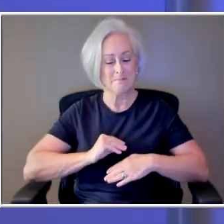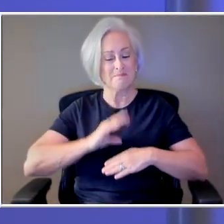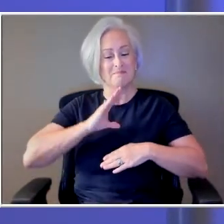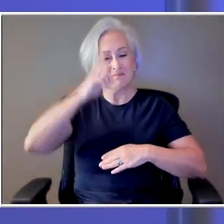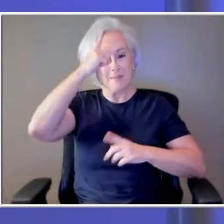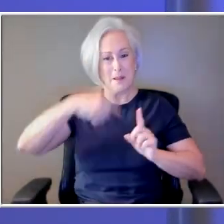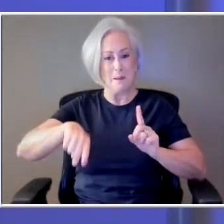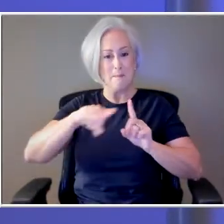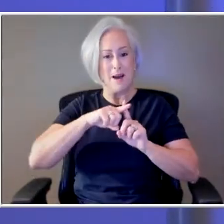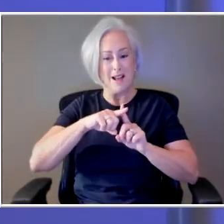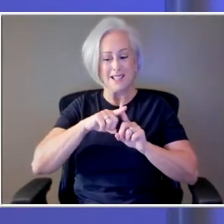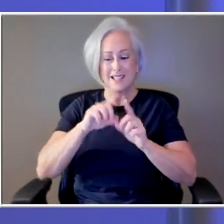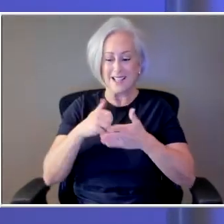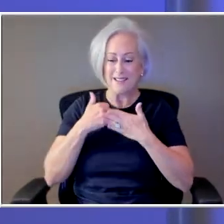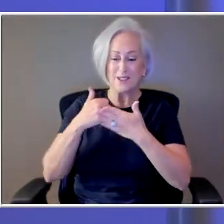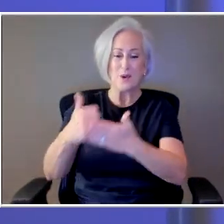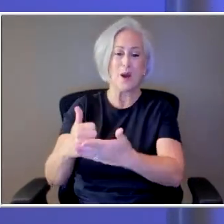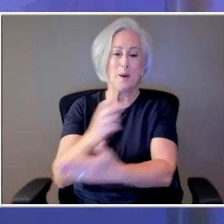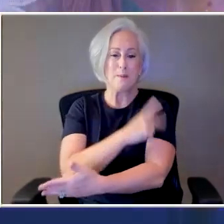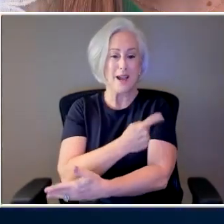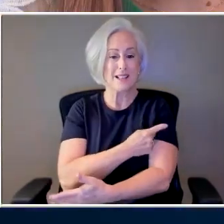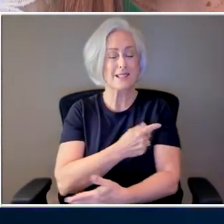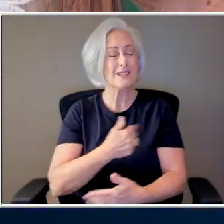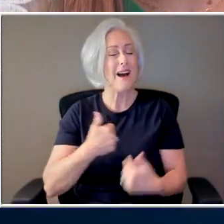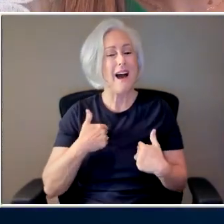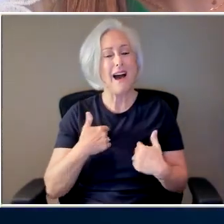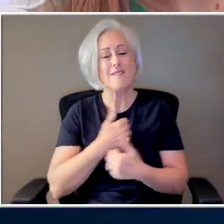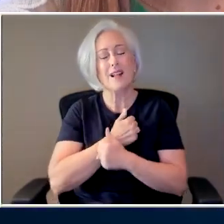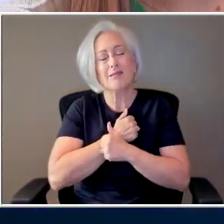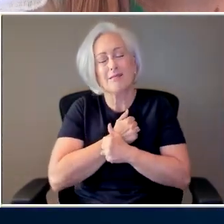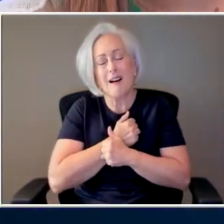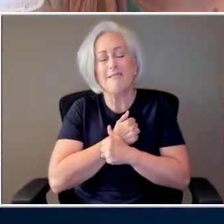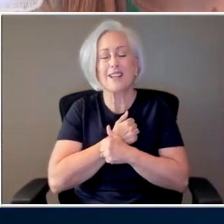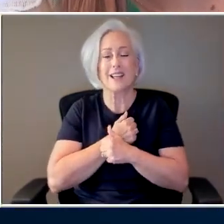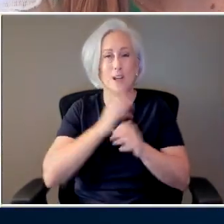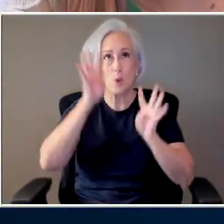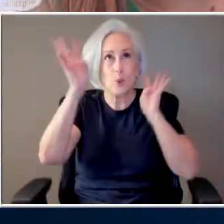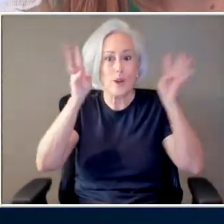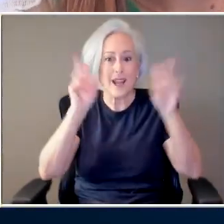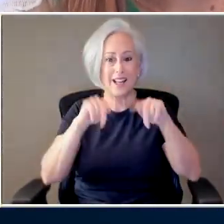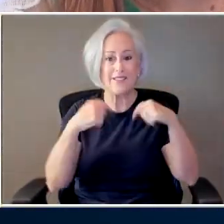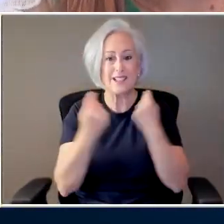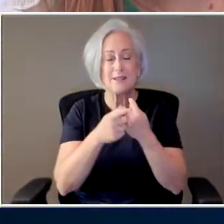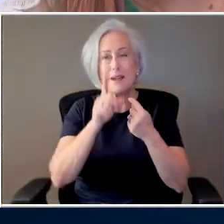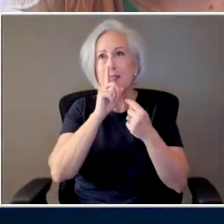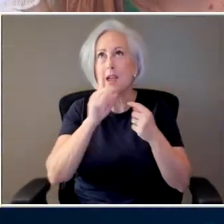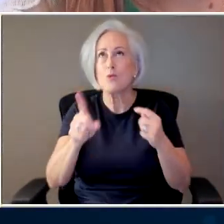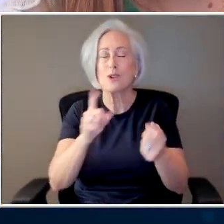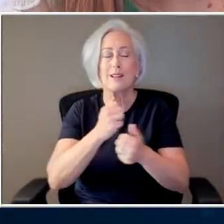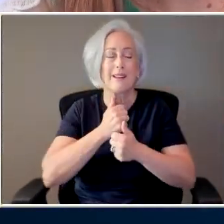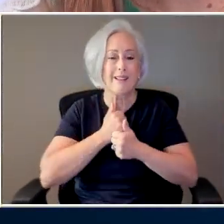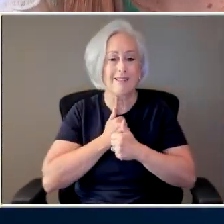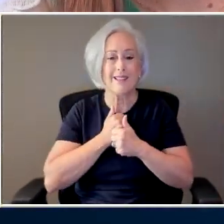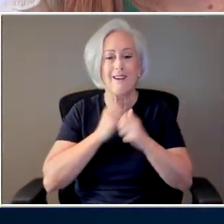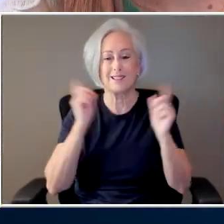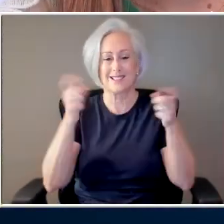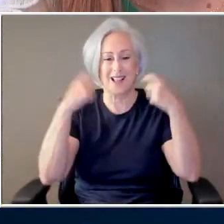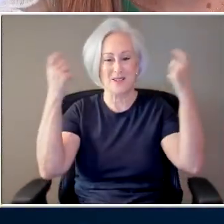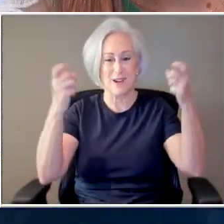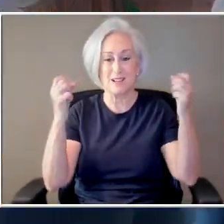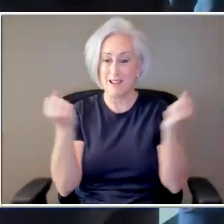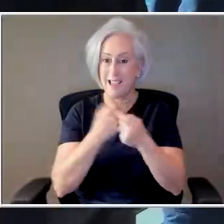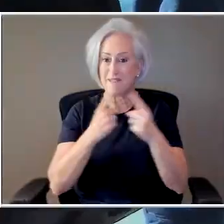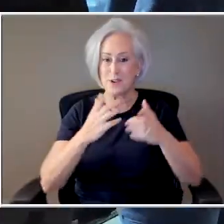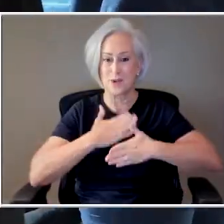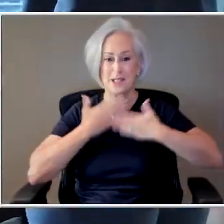have a really loving and creative team, and they are all about the surprises and celebrations. So everyone was very happy to do this. Well, tell us about this